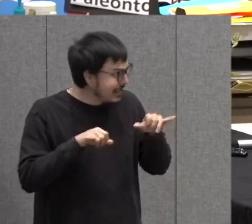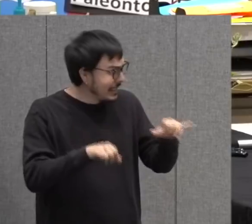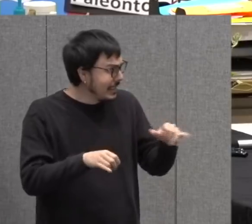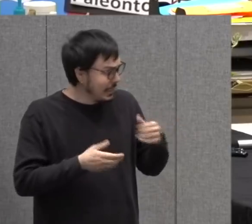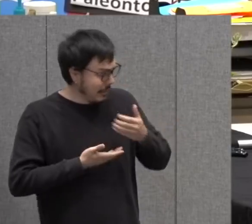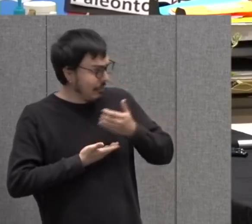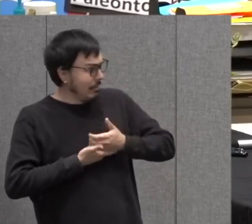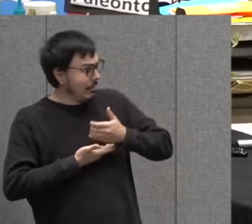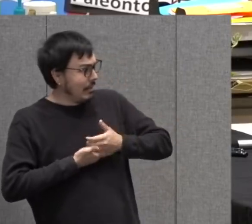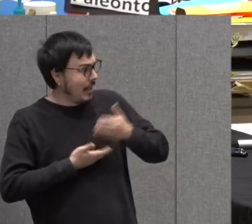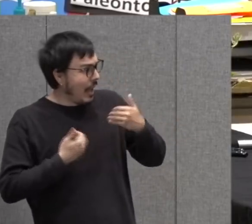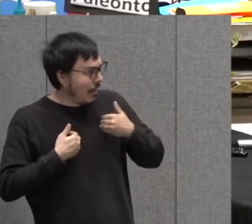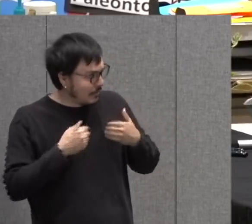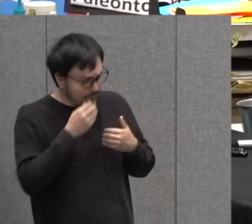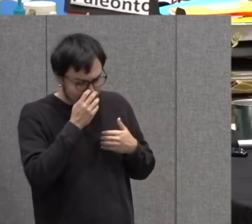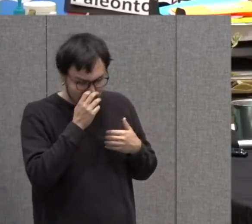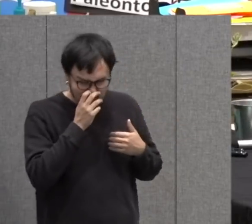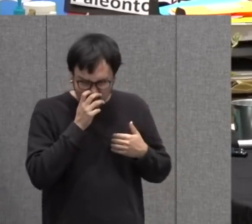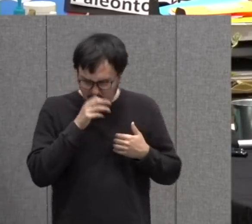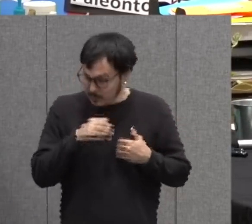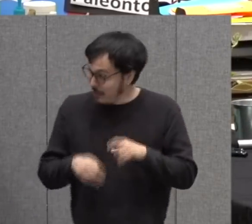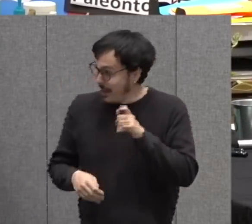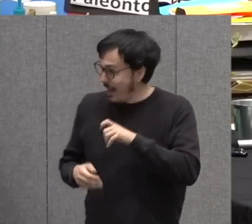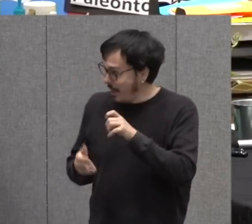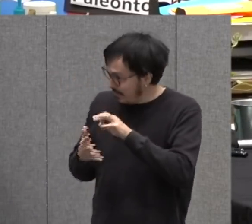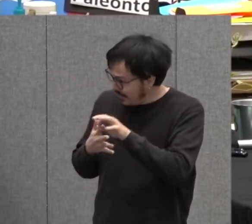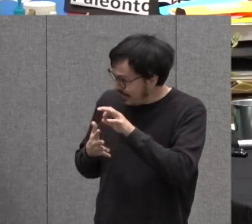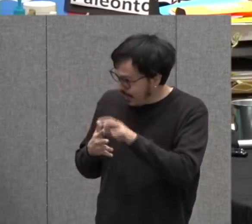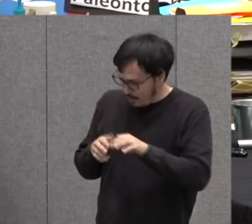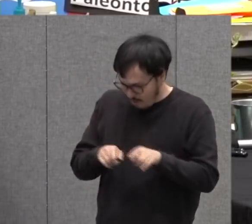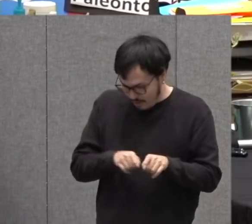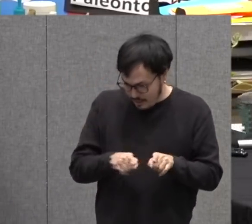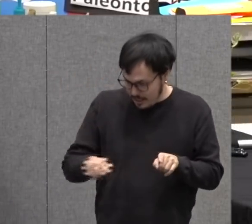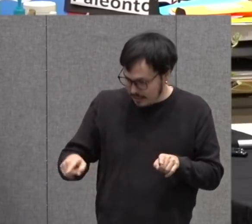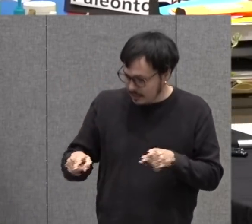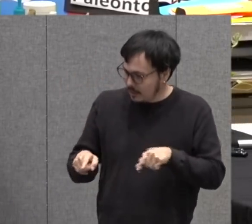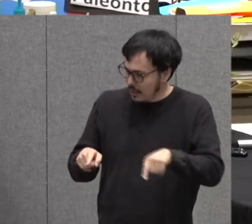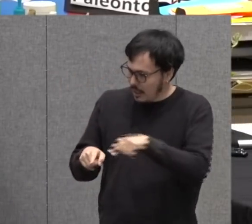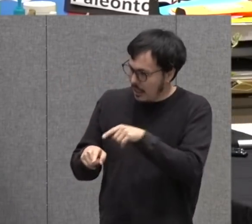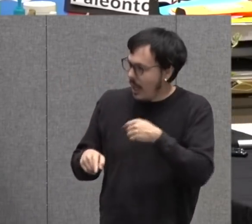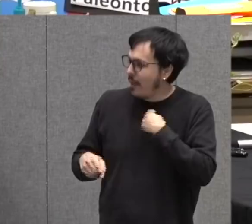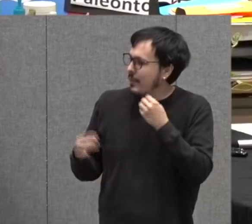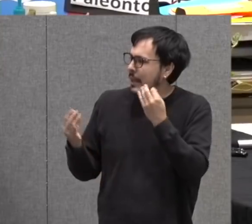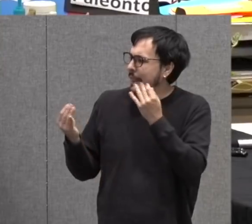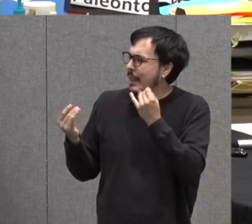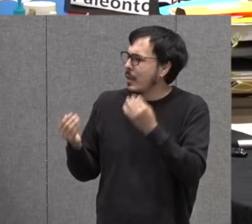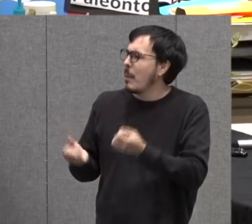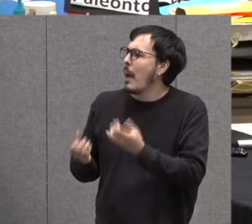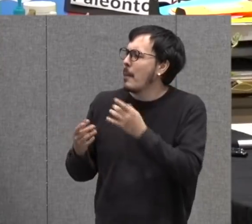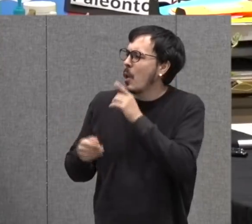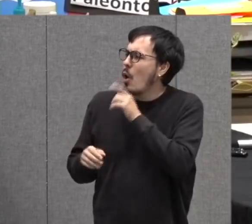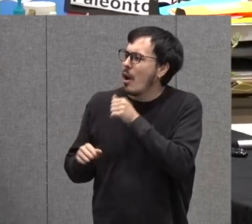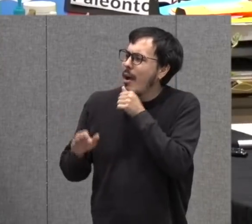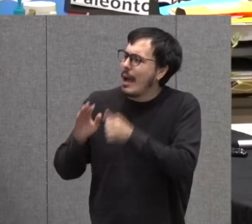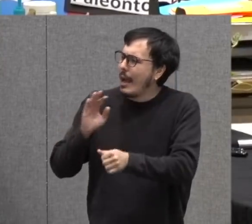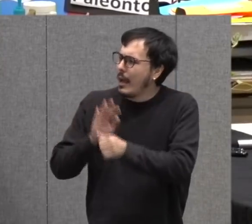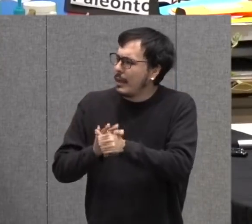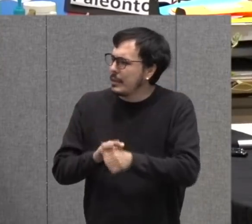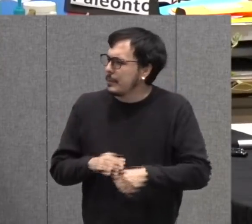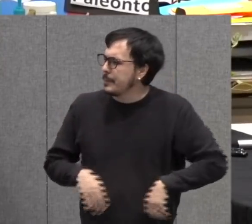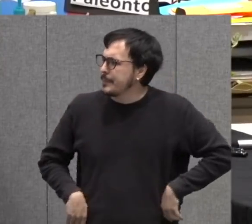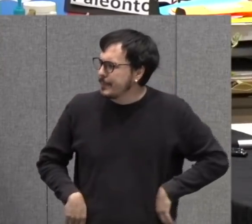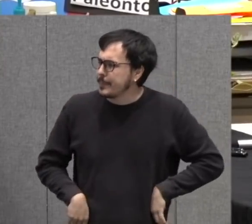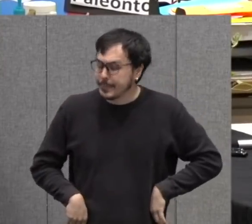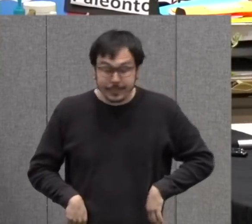here. So I have to count these, Okay. and then I have to think about how many might be hiding Okay. in